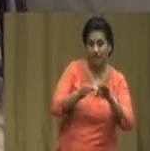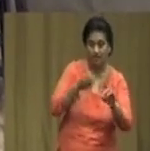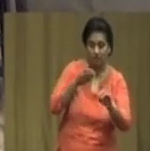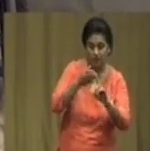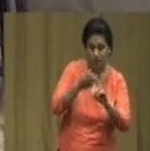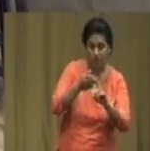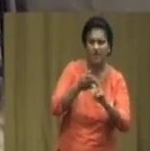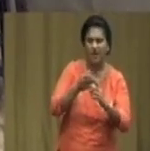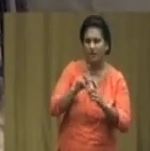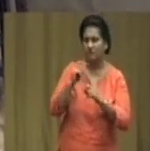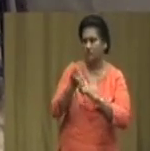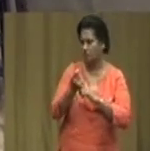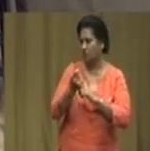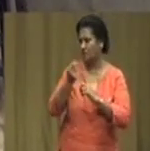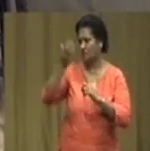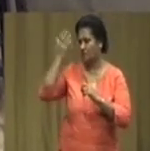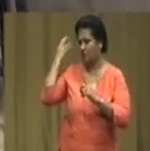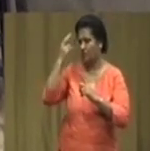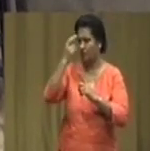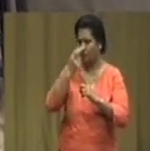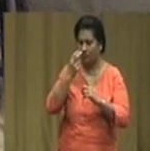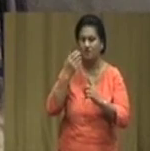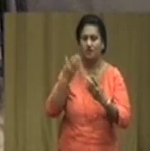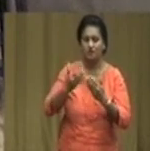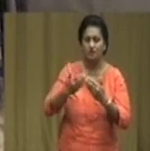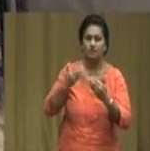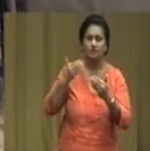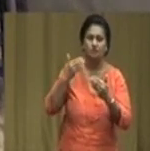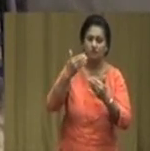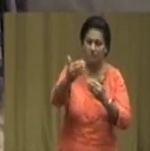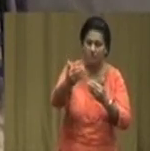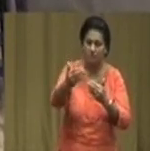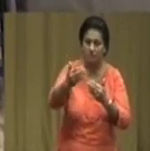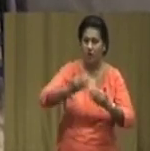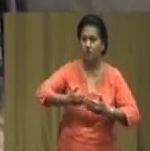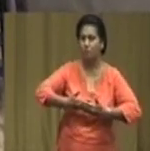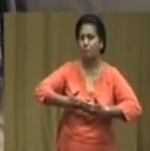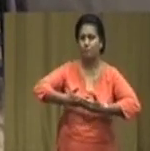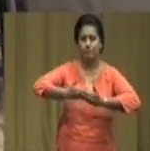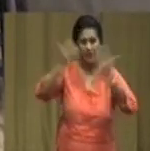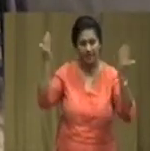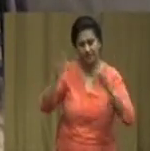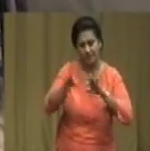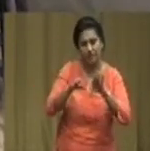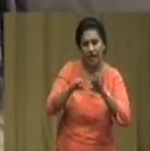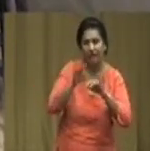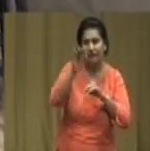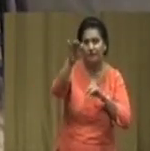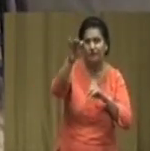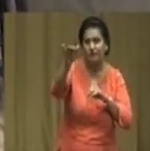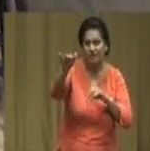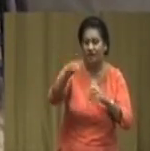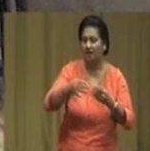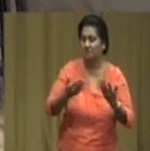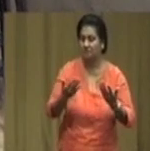sort of traditional planning methodologies, we typically build this big master plan that is going to be over the next 10